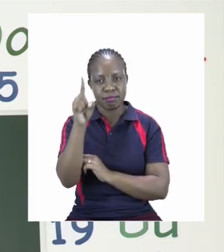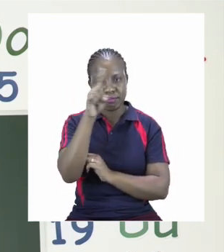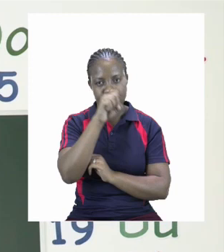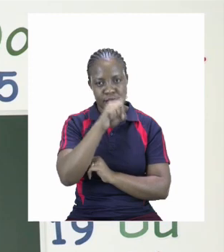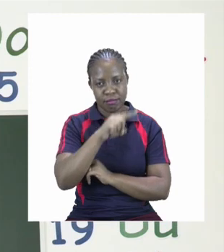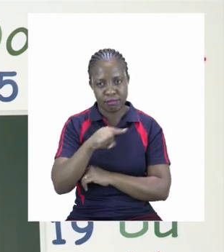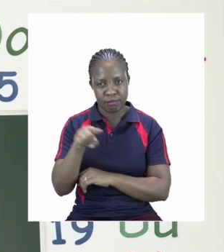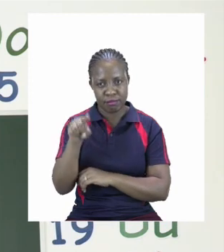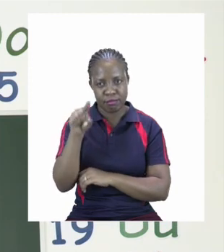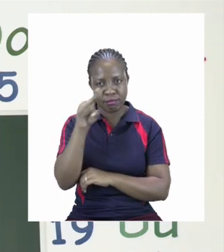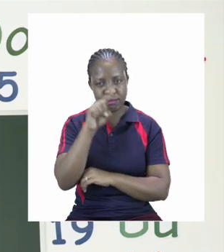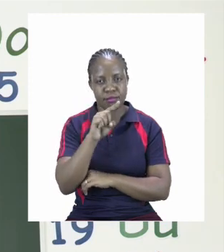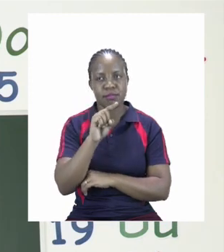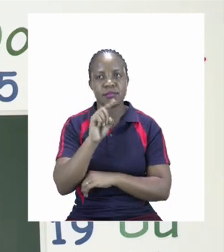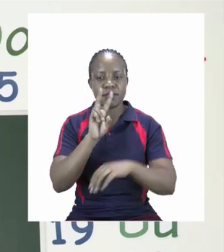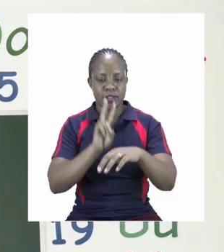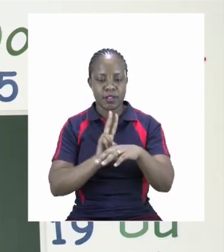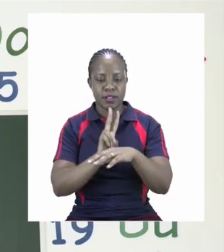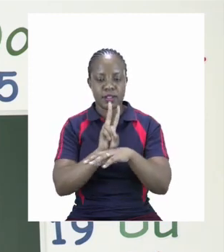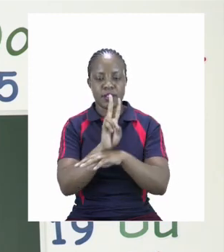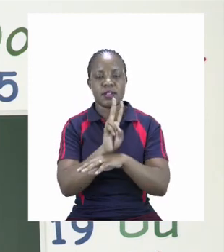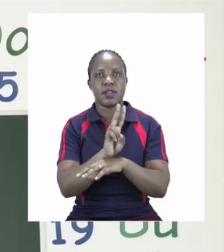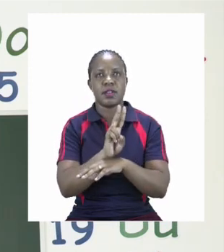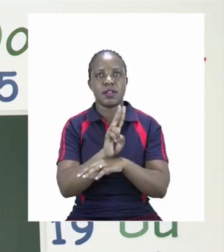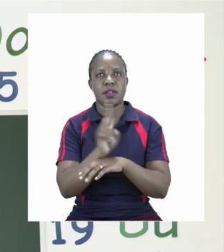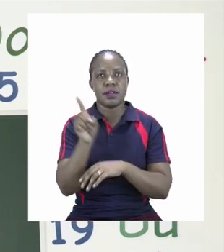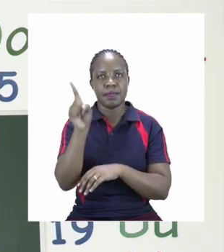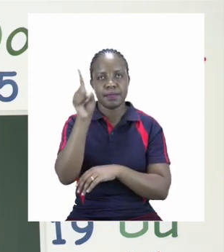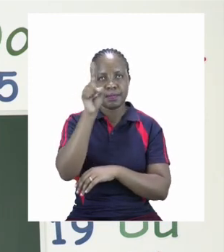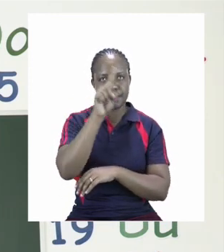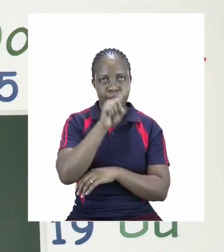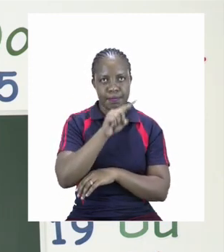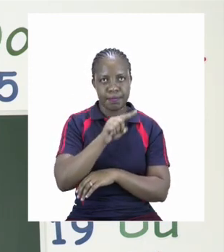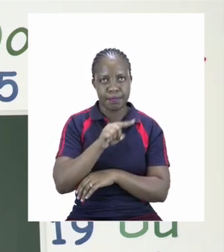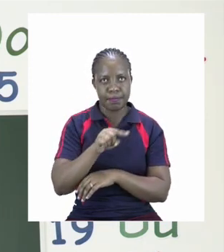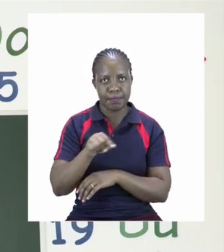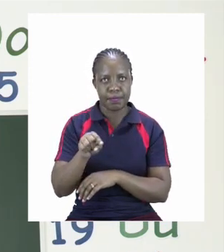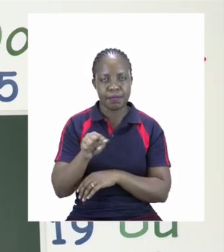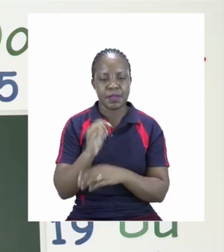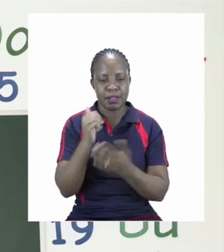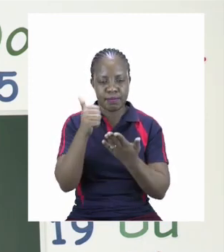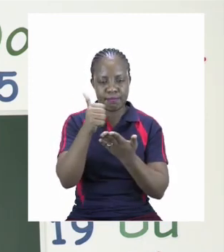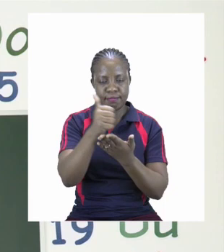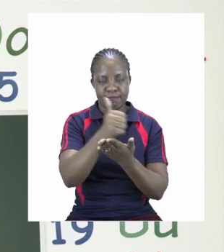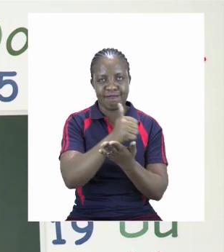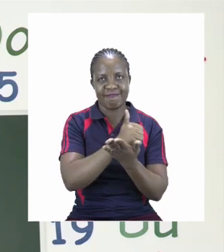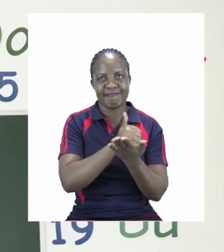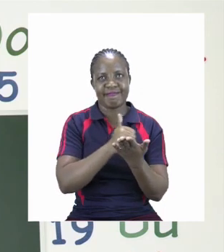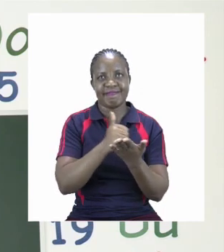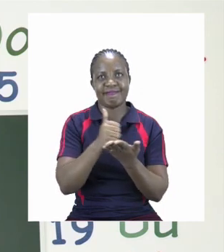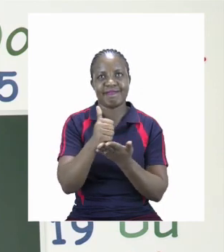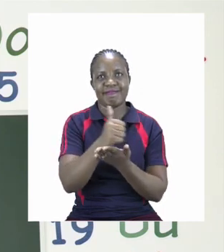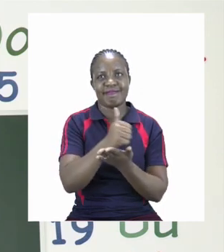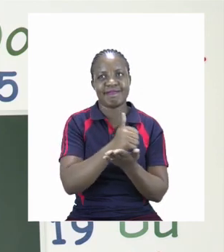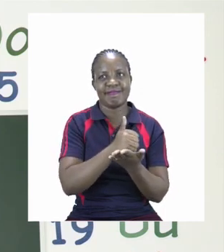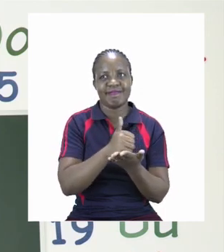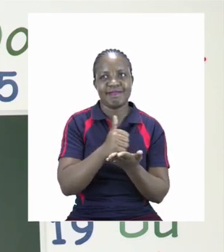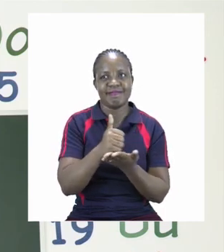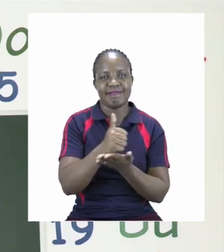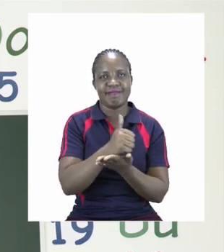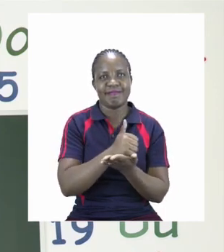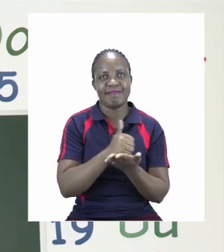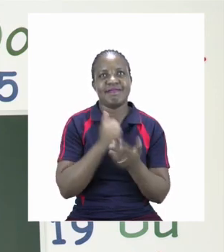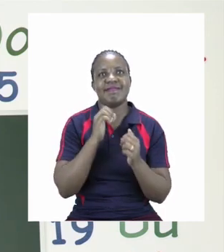this picture. Remember, when you're circling, try to be neat so that it doesn't look like it was